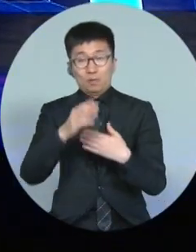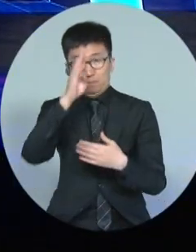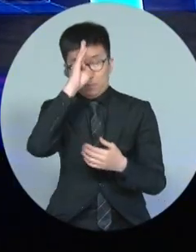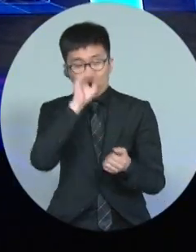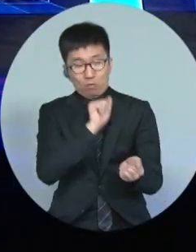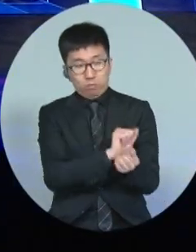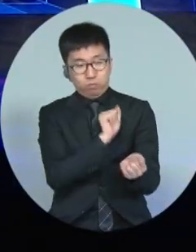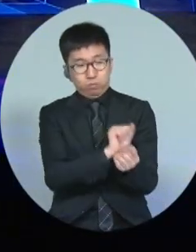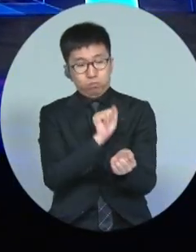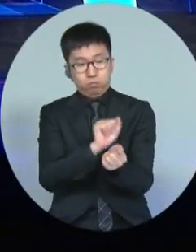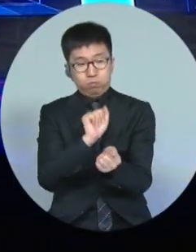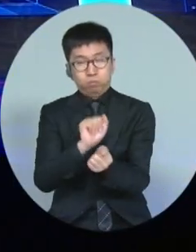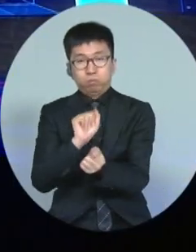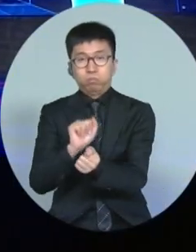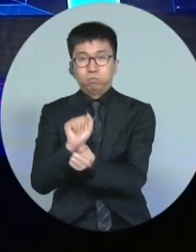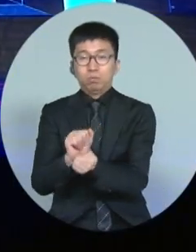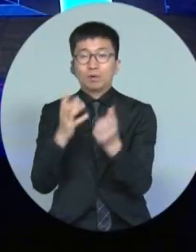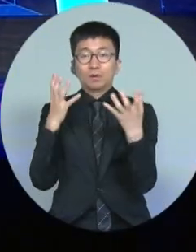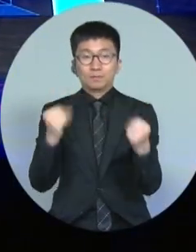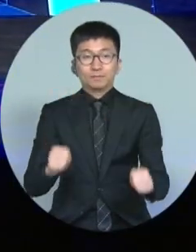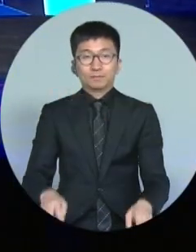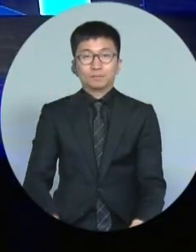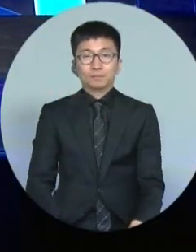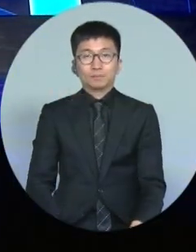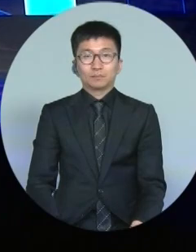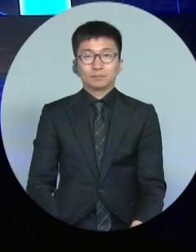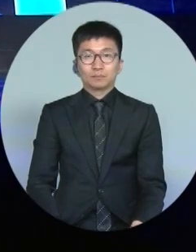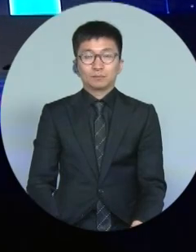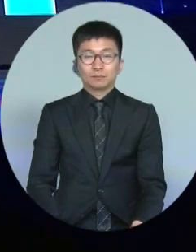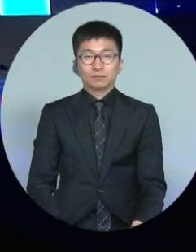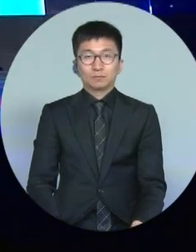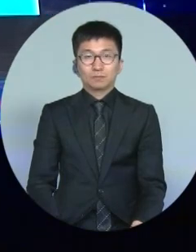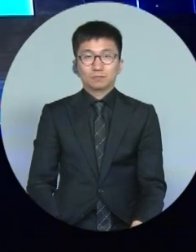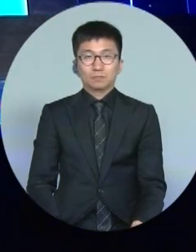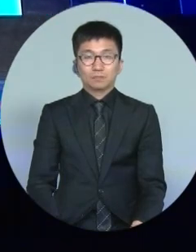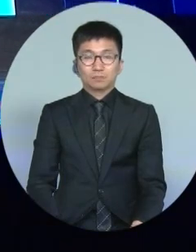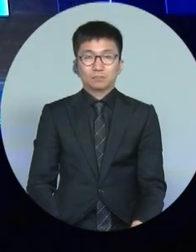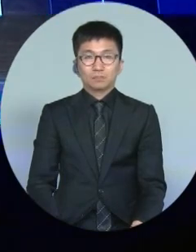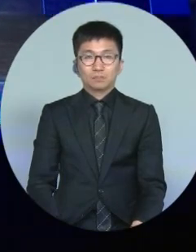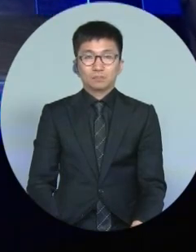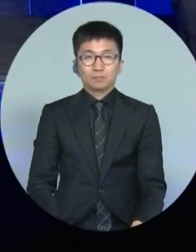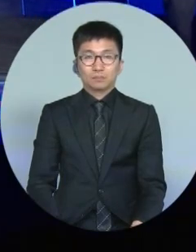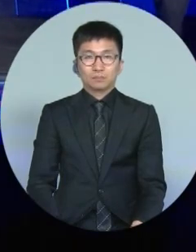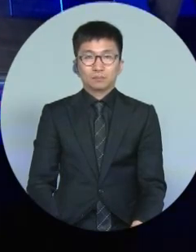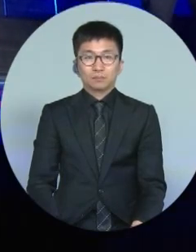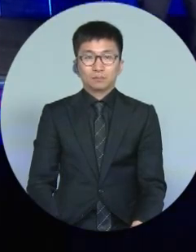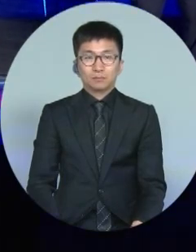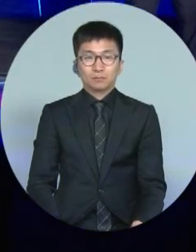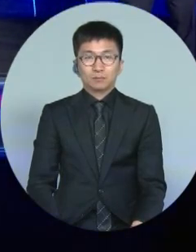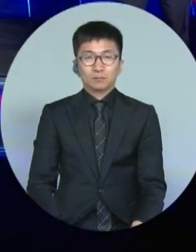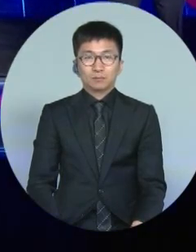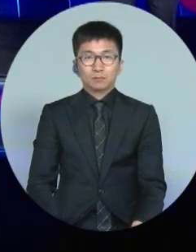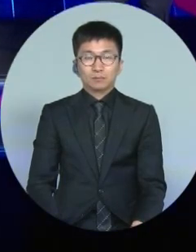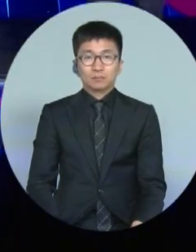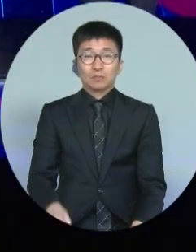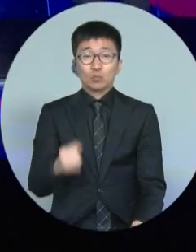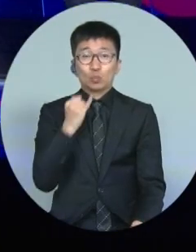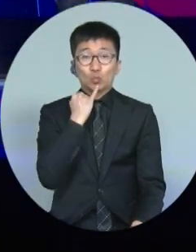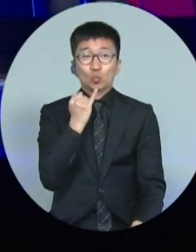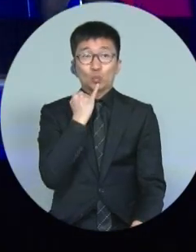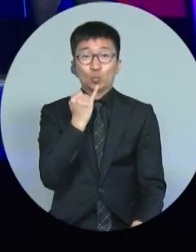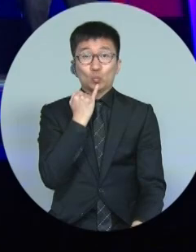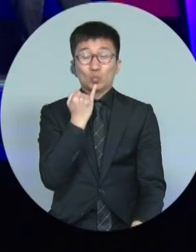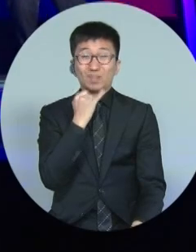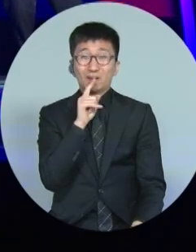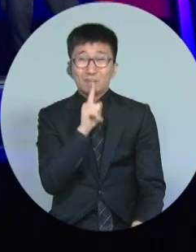Anybody who pretends that everything is fine is a liar or stupid. And so